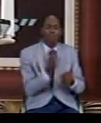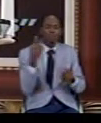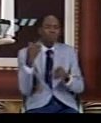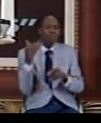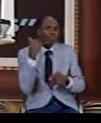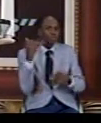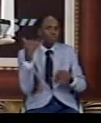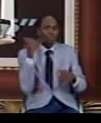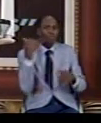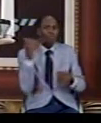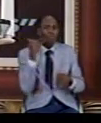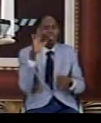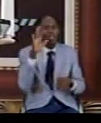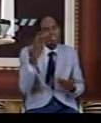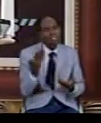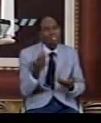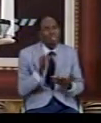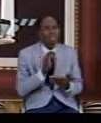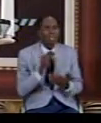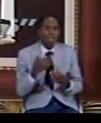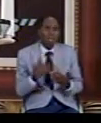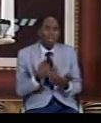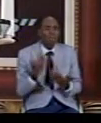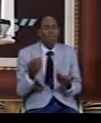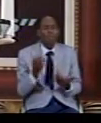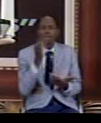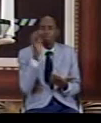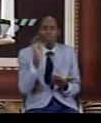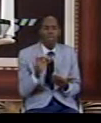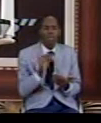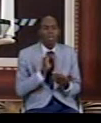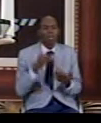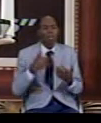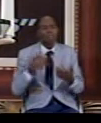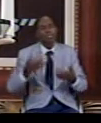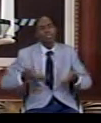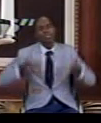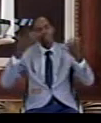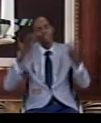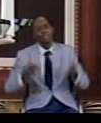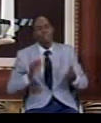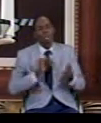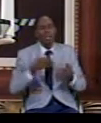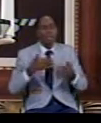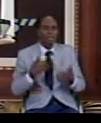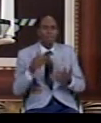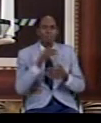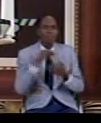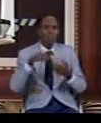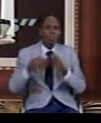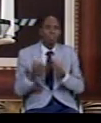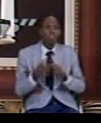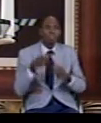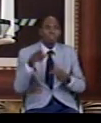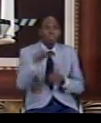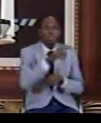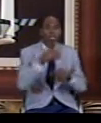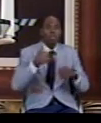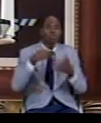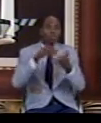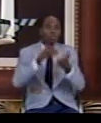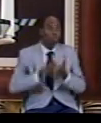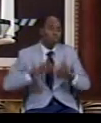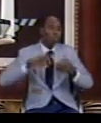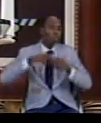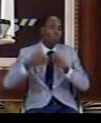so-and-so. Brother, I have a cross. Brother, I have a load. Brother, I have a mountain. They have their crosses too. And they have their mountains